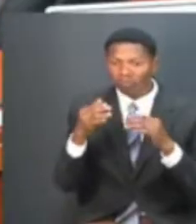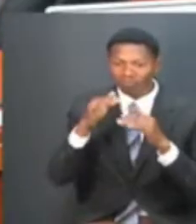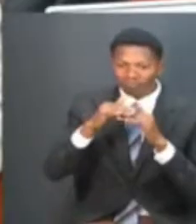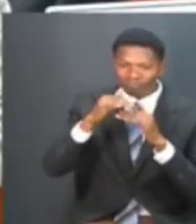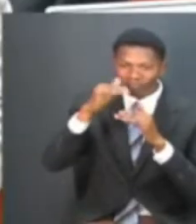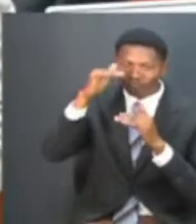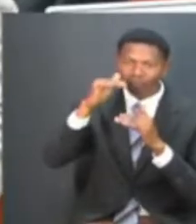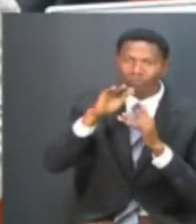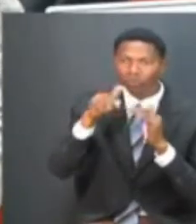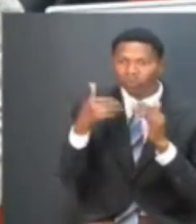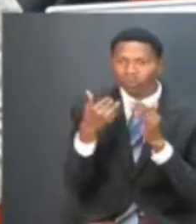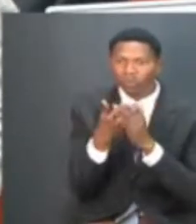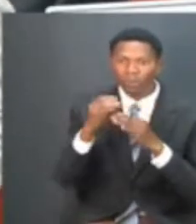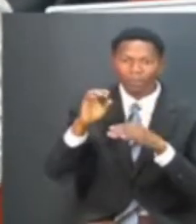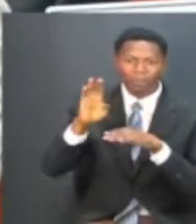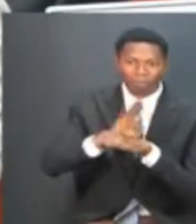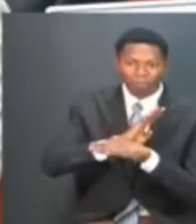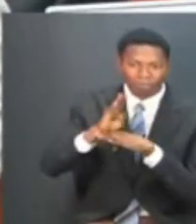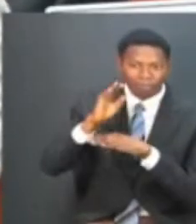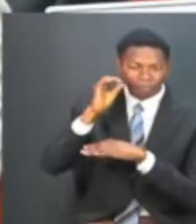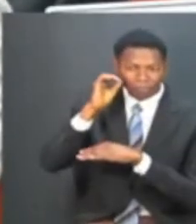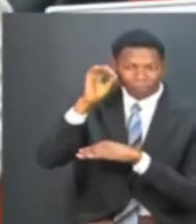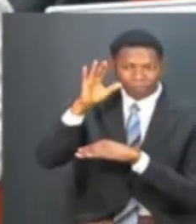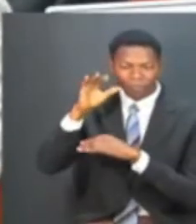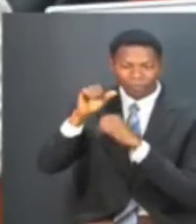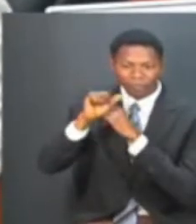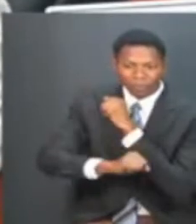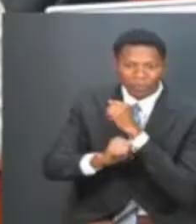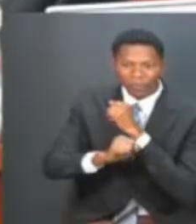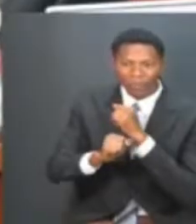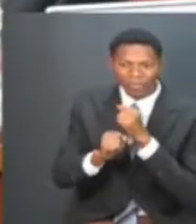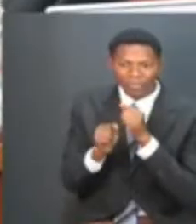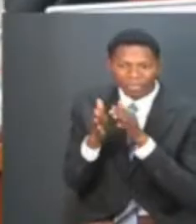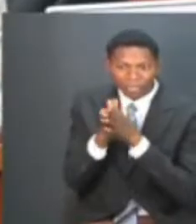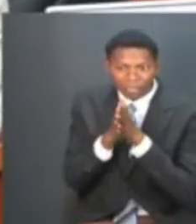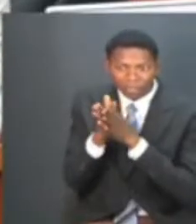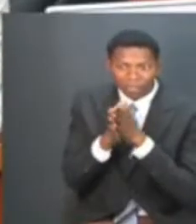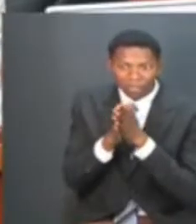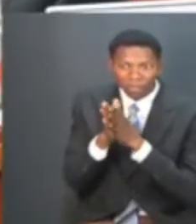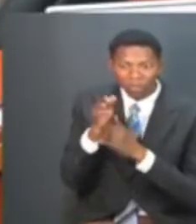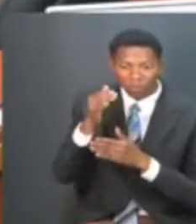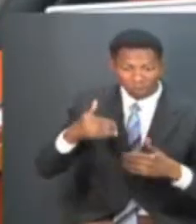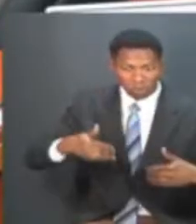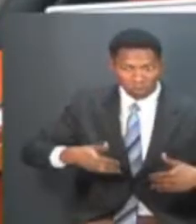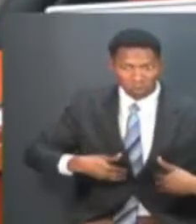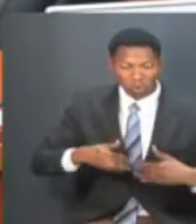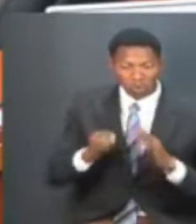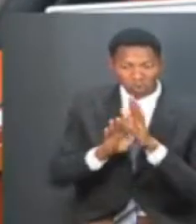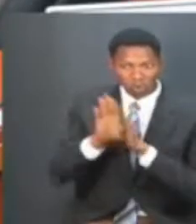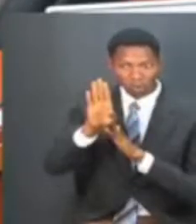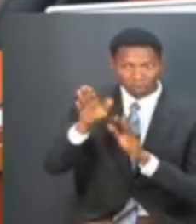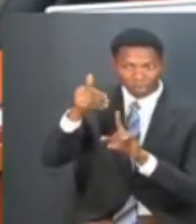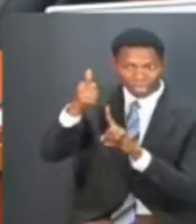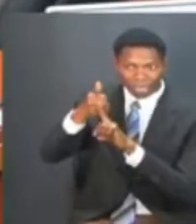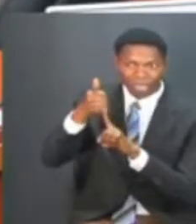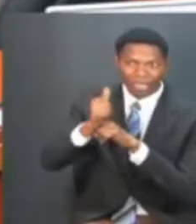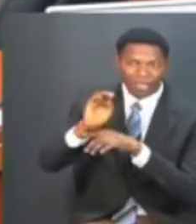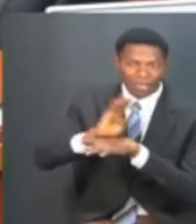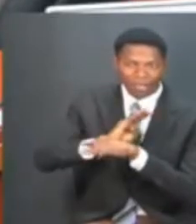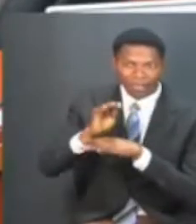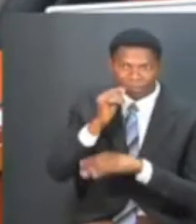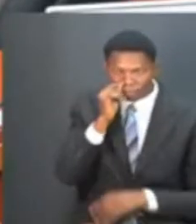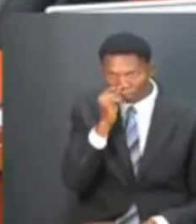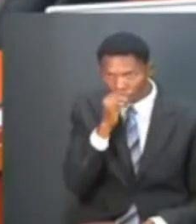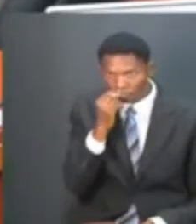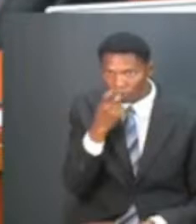the entrepreneurship appetite of our youth to start and develop their own businesses. Mr. Speaker, I